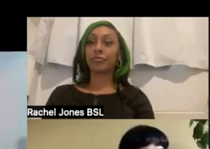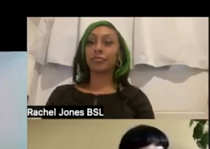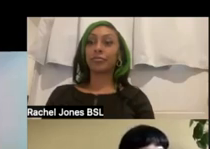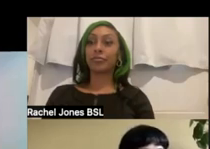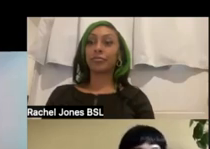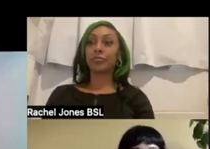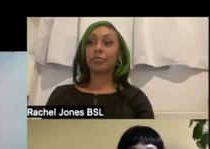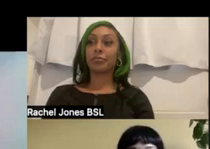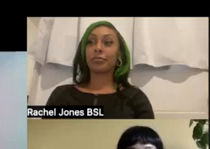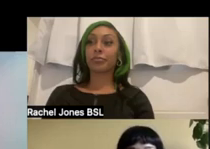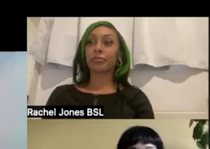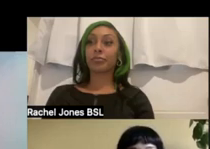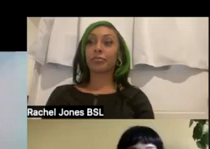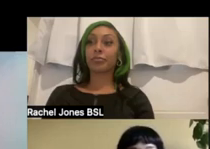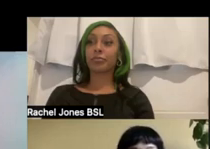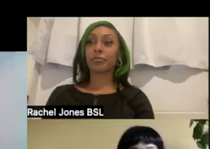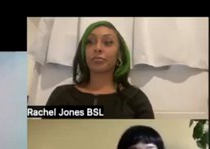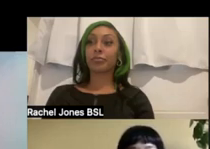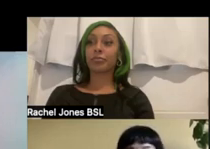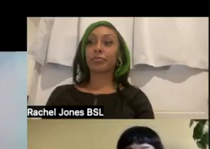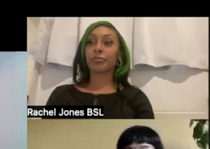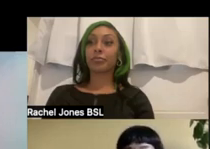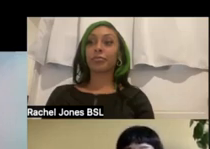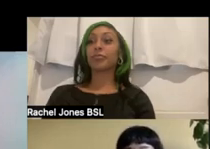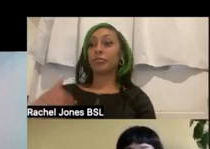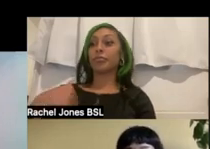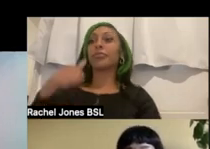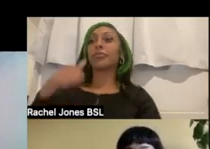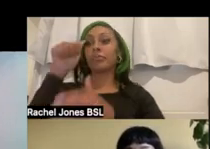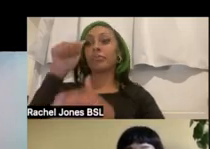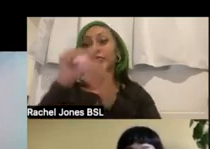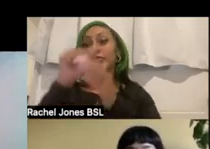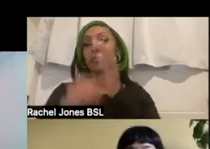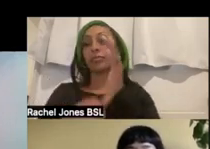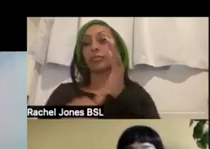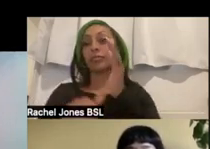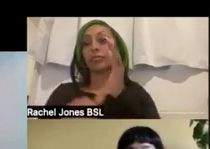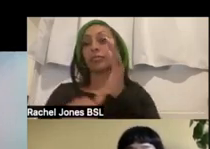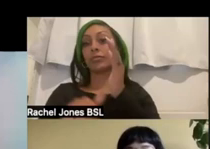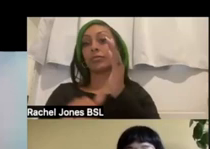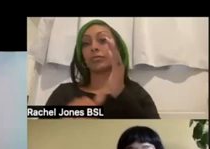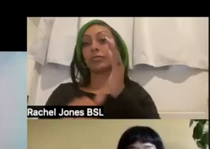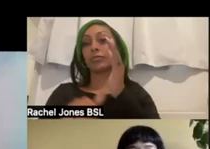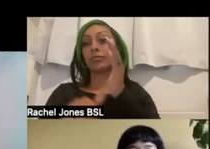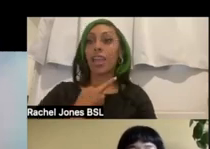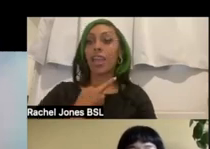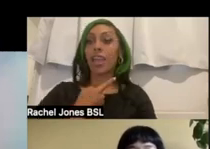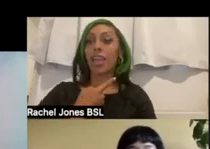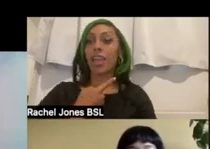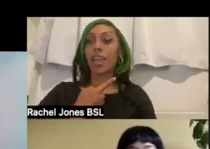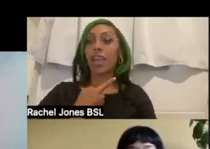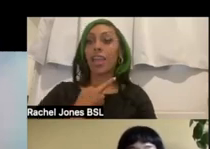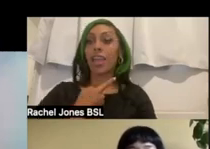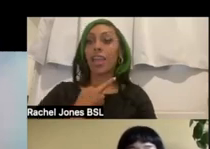And start by introducing myself. I am an interdisciplinary educator and researcher working